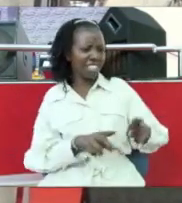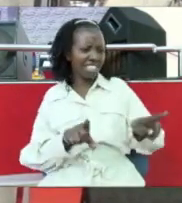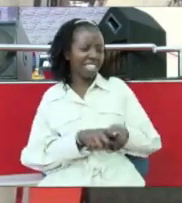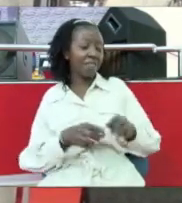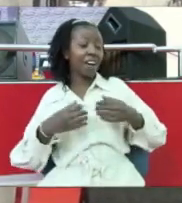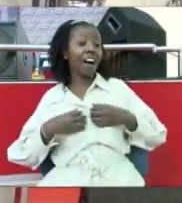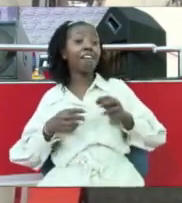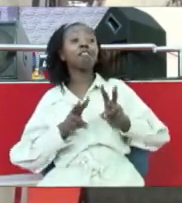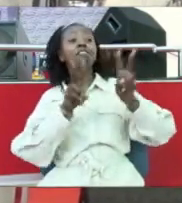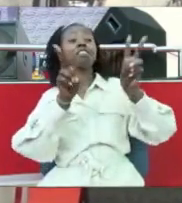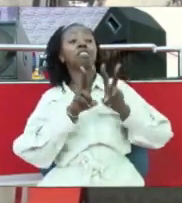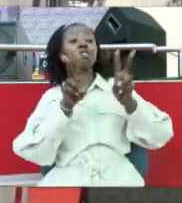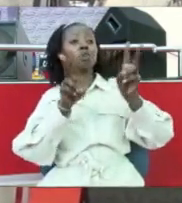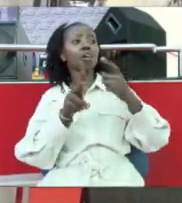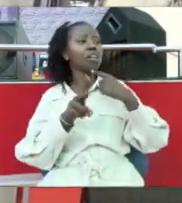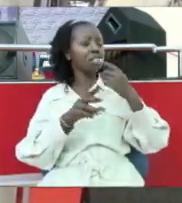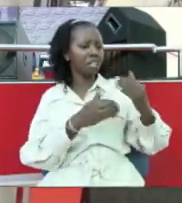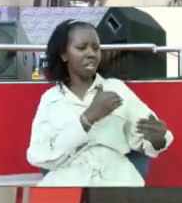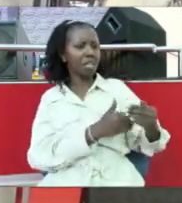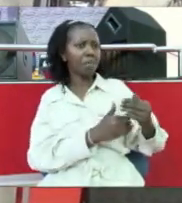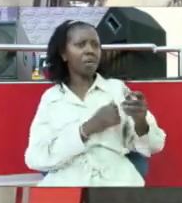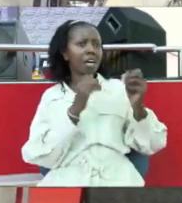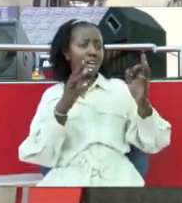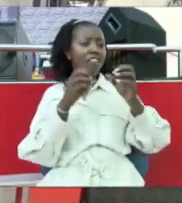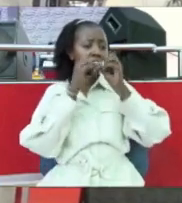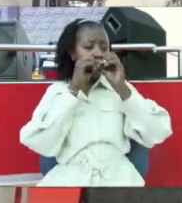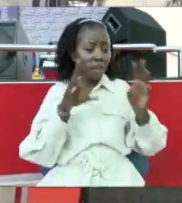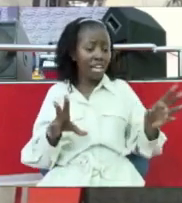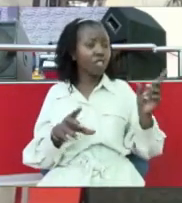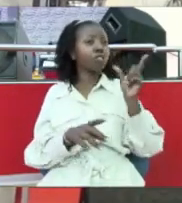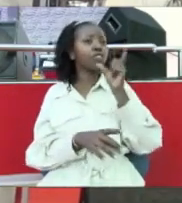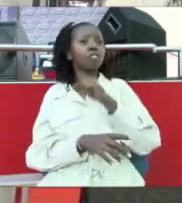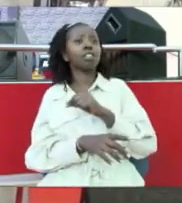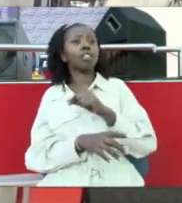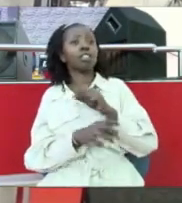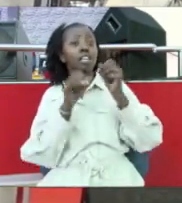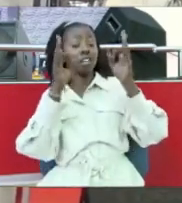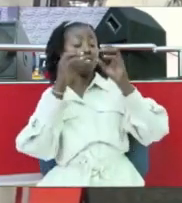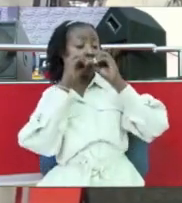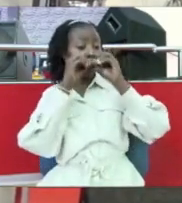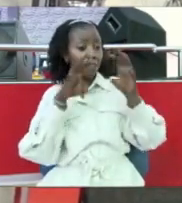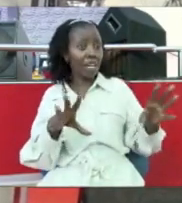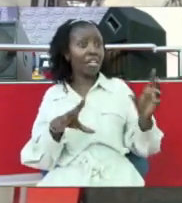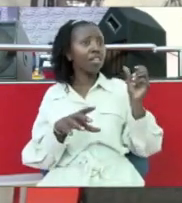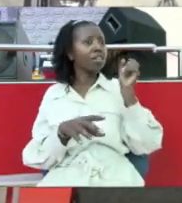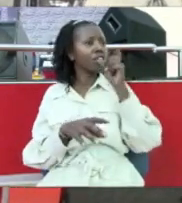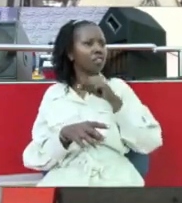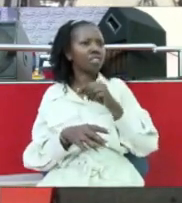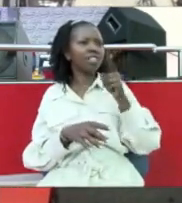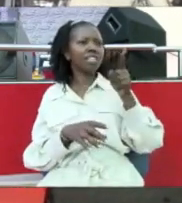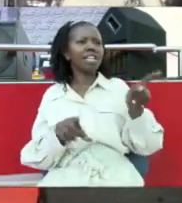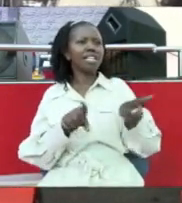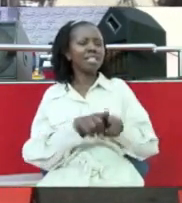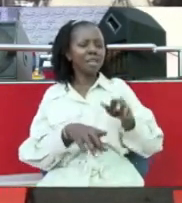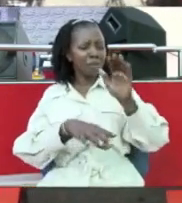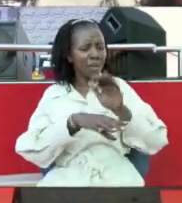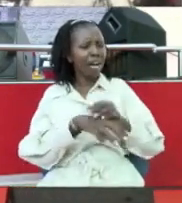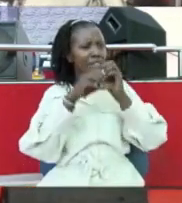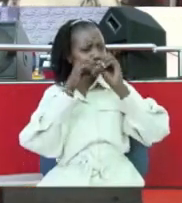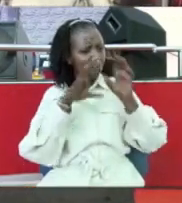You look like the blessed. Kama umebarikika. If you are blessed. Kama umebarikiwa. Or you are blessed. Si ubarikike bas. Then be